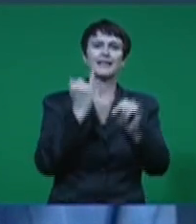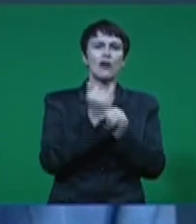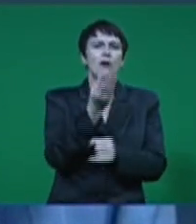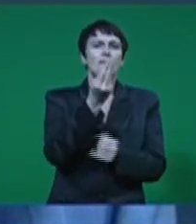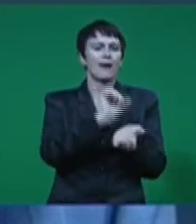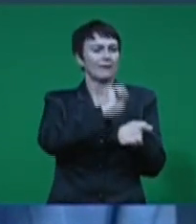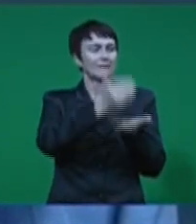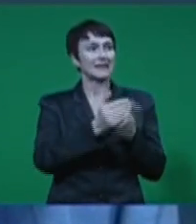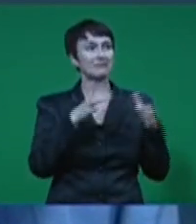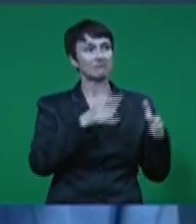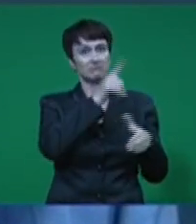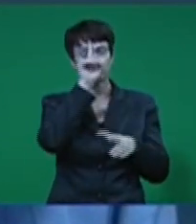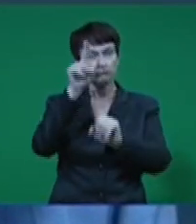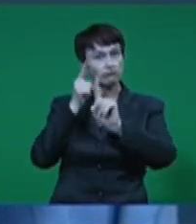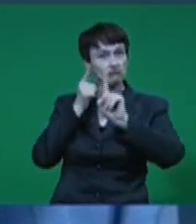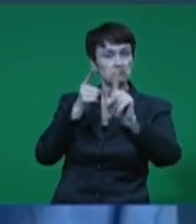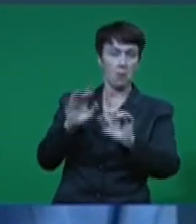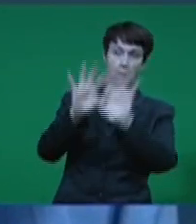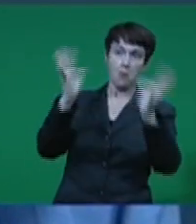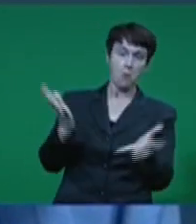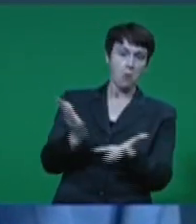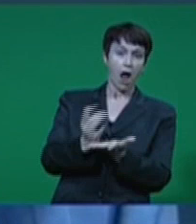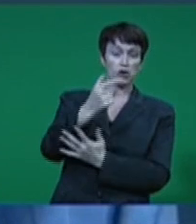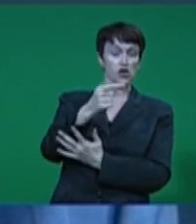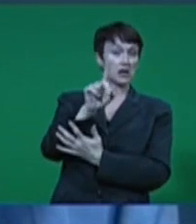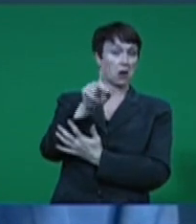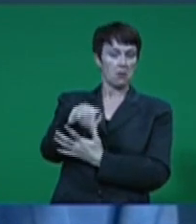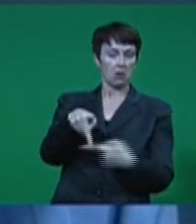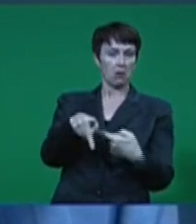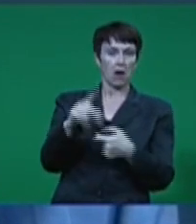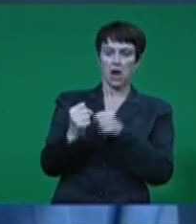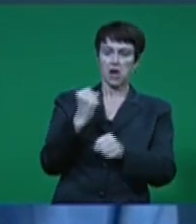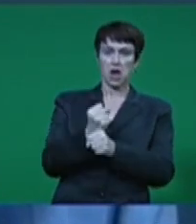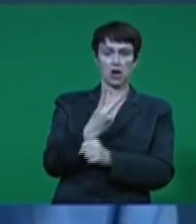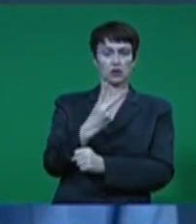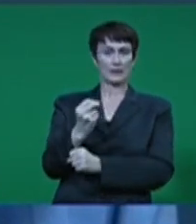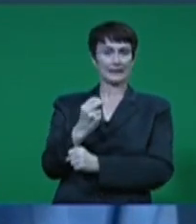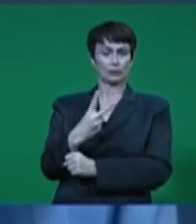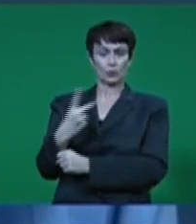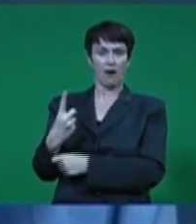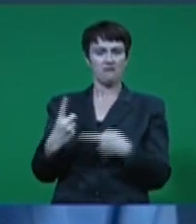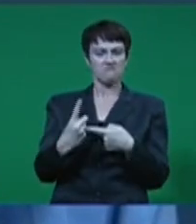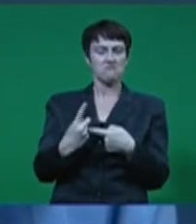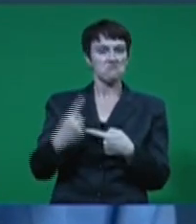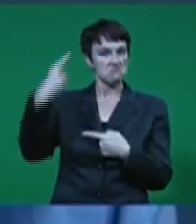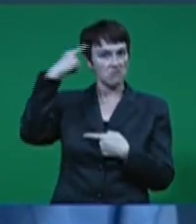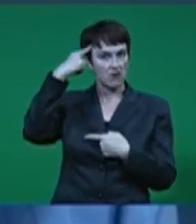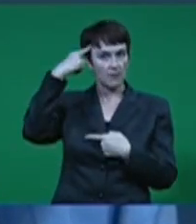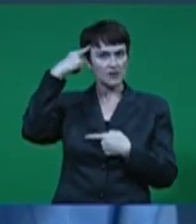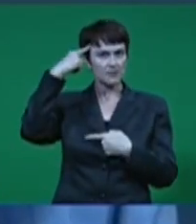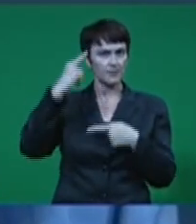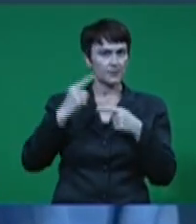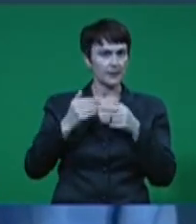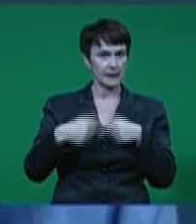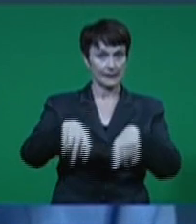forecast for global gross domestic product for 2021 was revised up to 6%. The